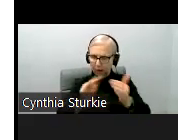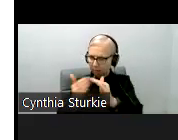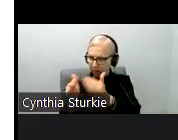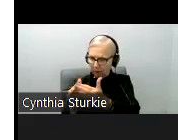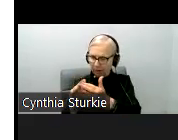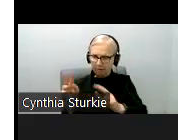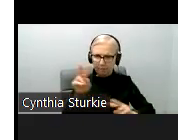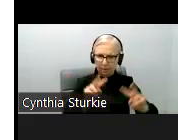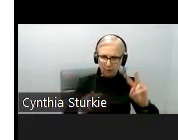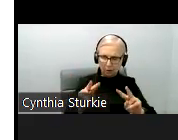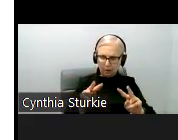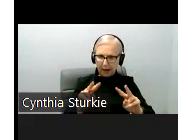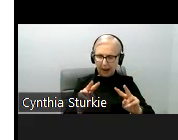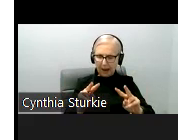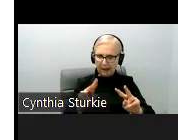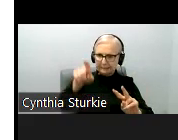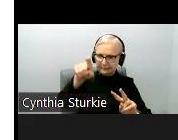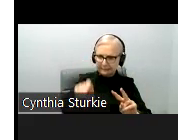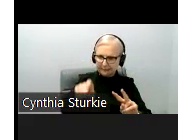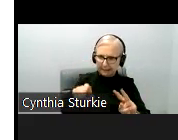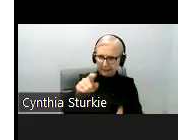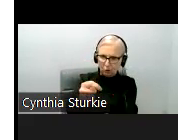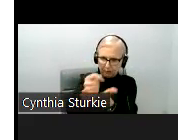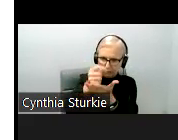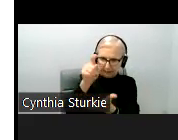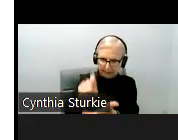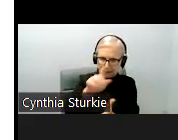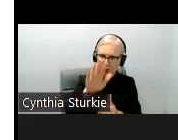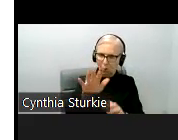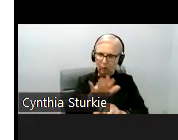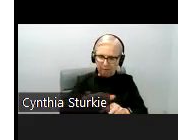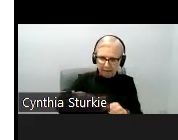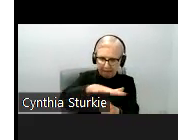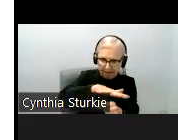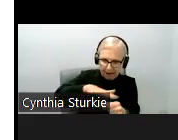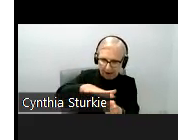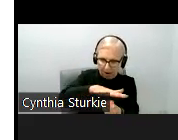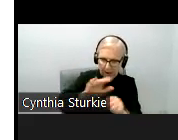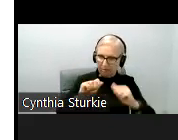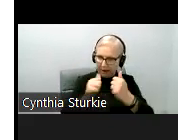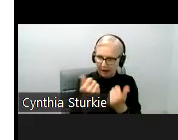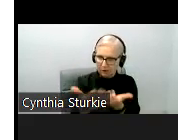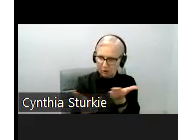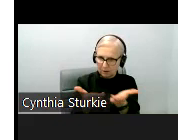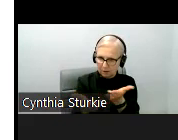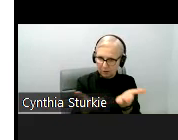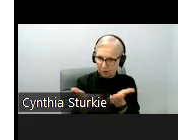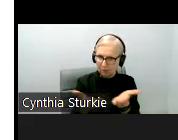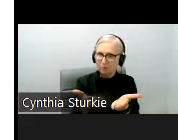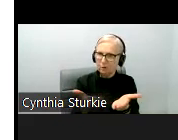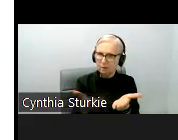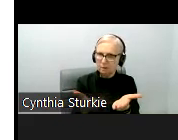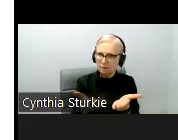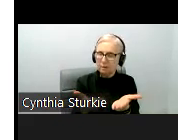at community behavioral health treatment needs within the geographical area that the agency serves. And then we left